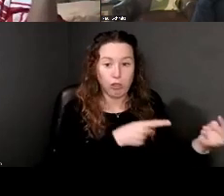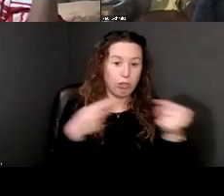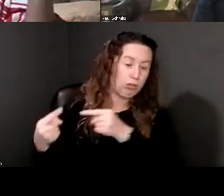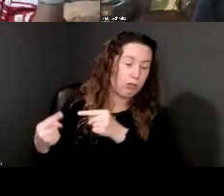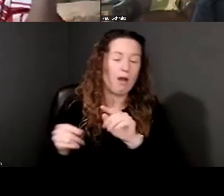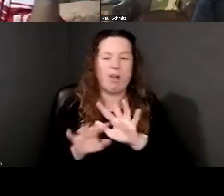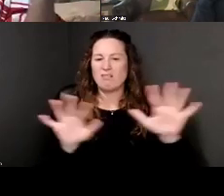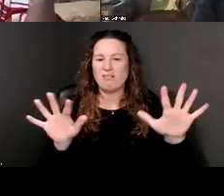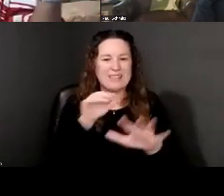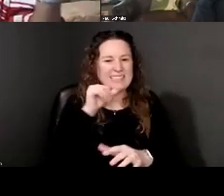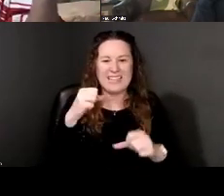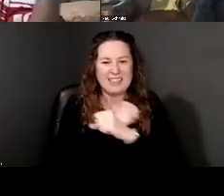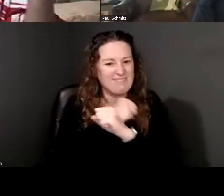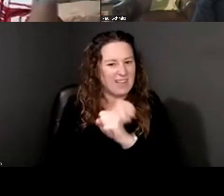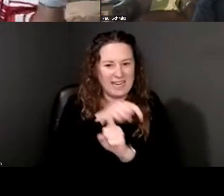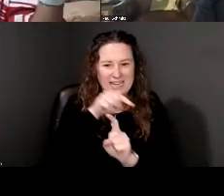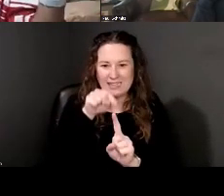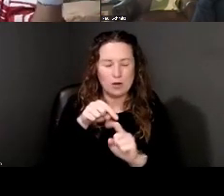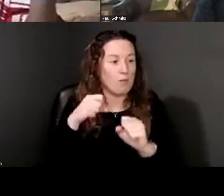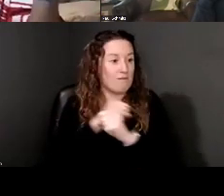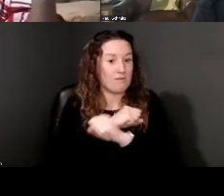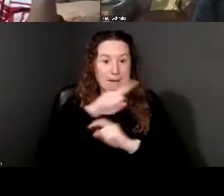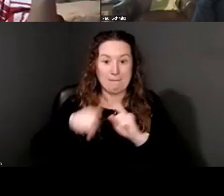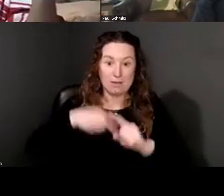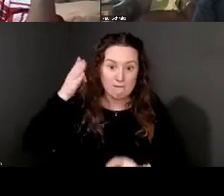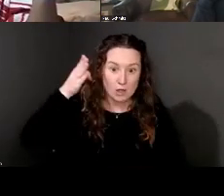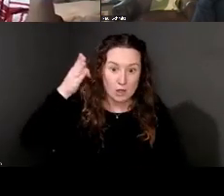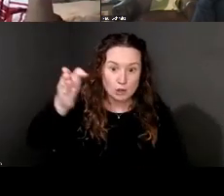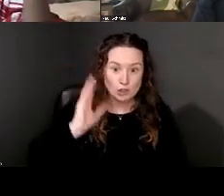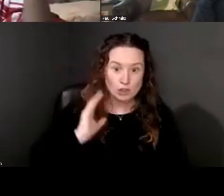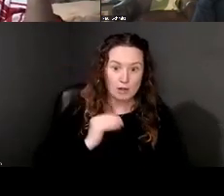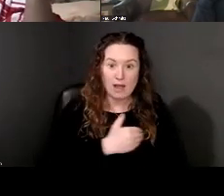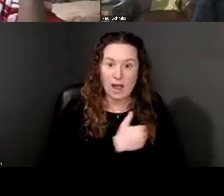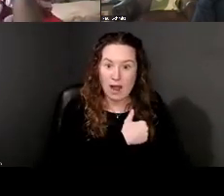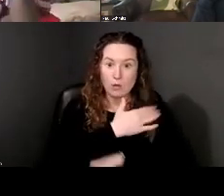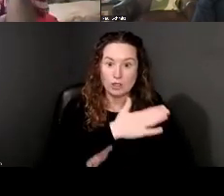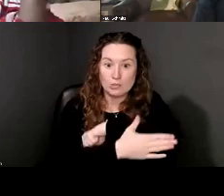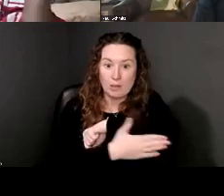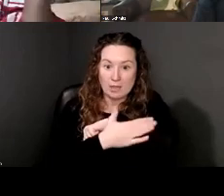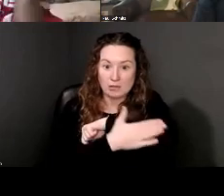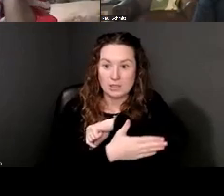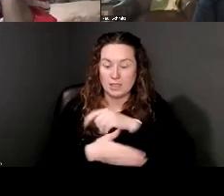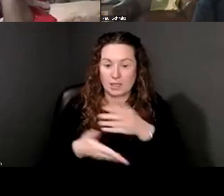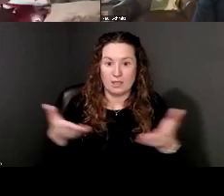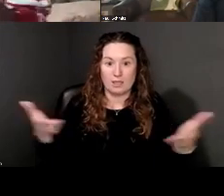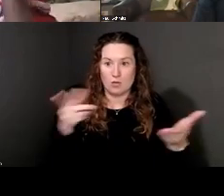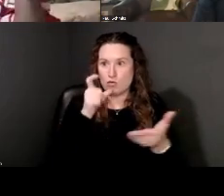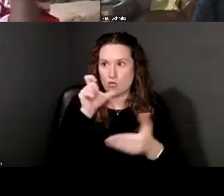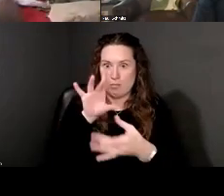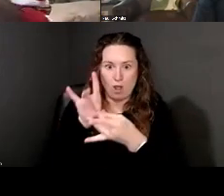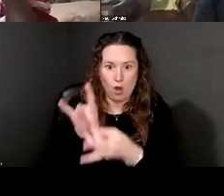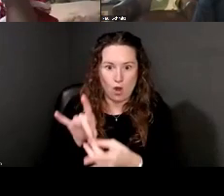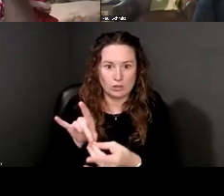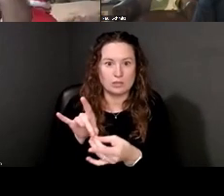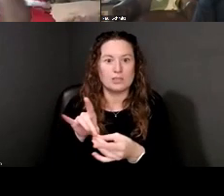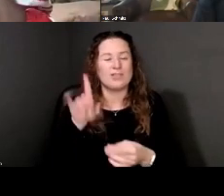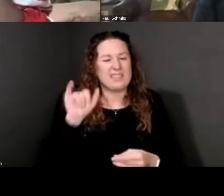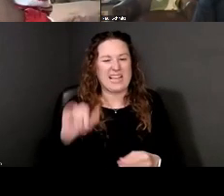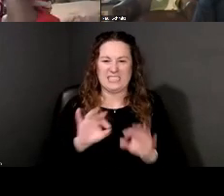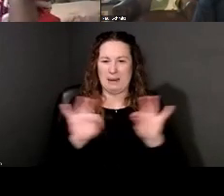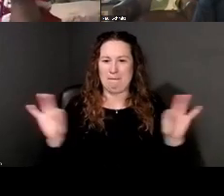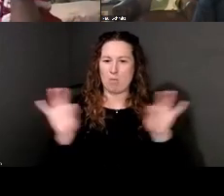right? This is a fight over the future of our democracy, who belongs in our democracy. So that feels just really important as a